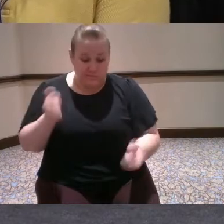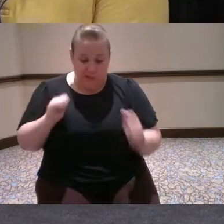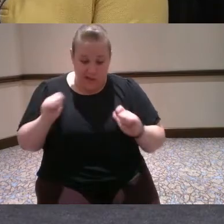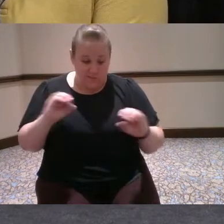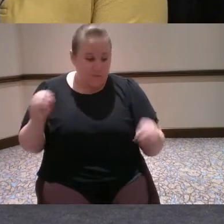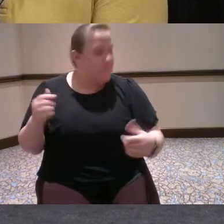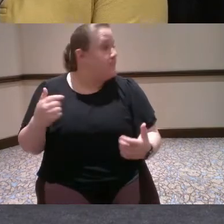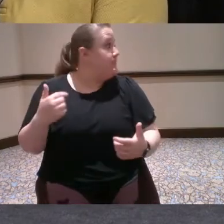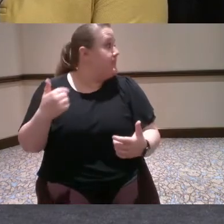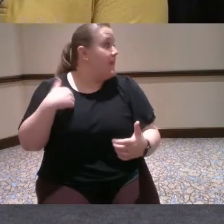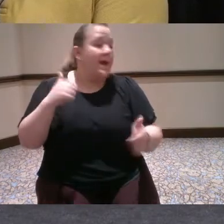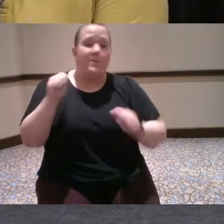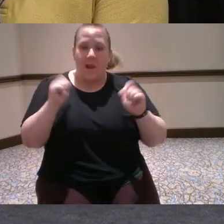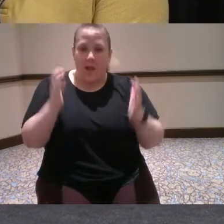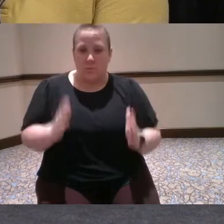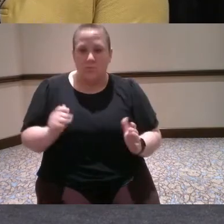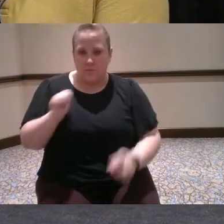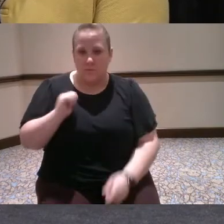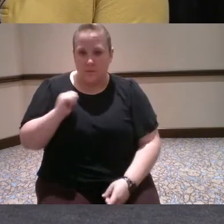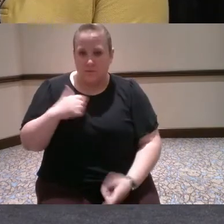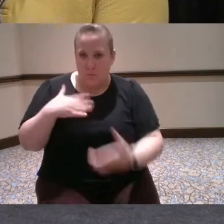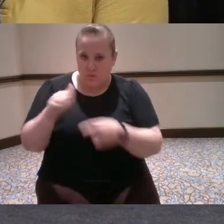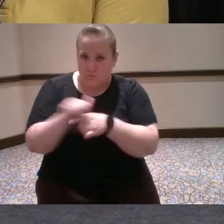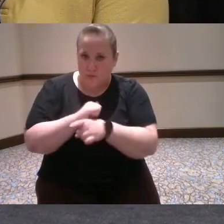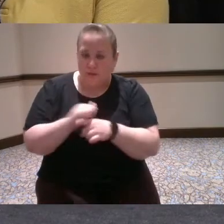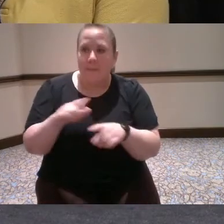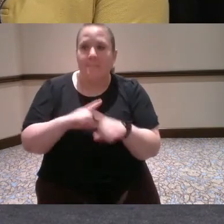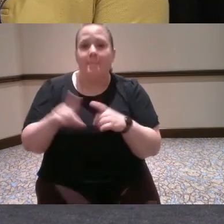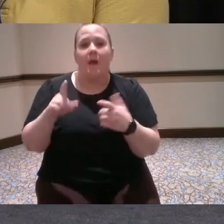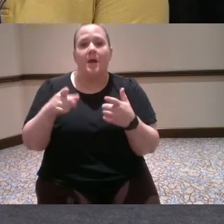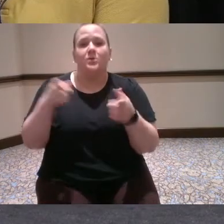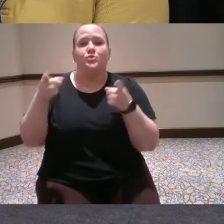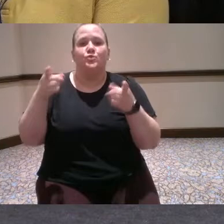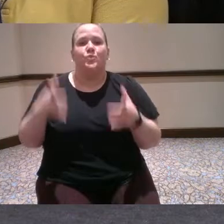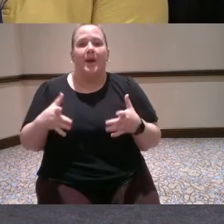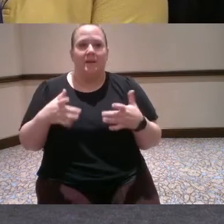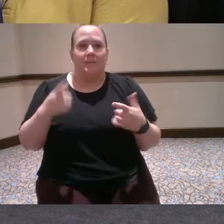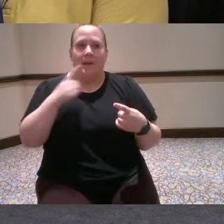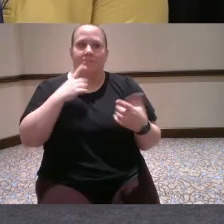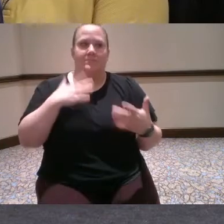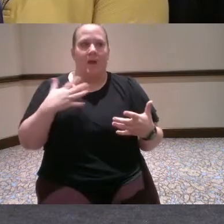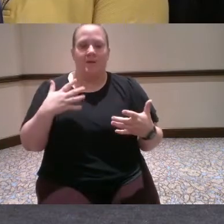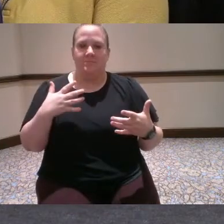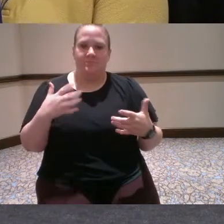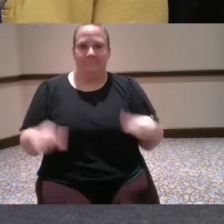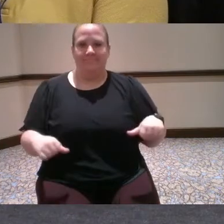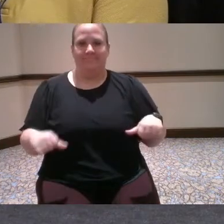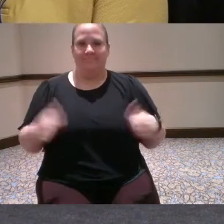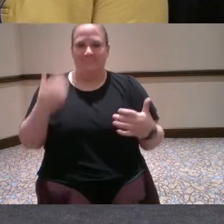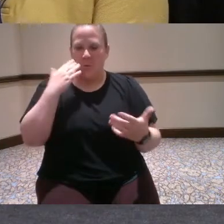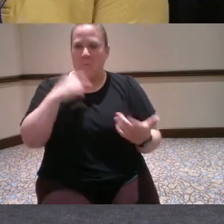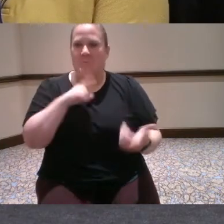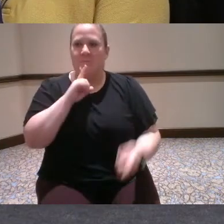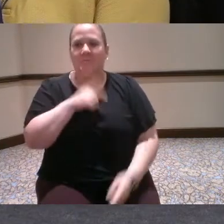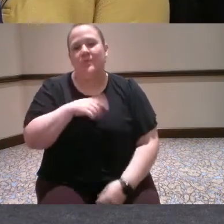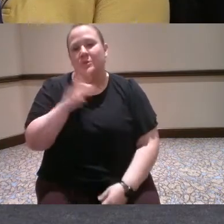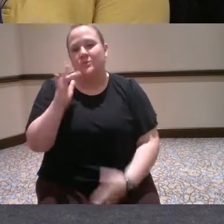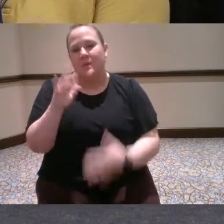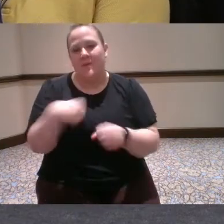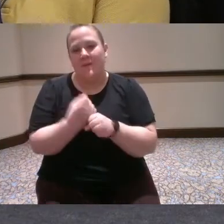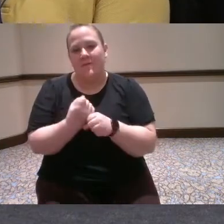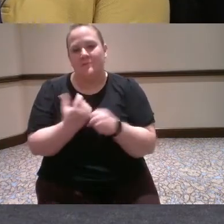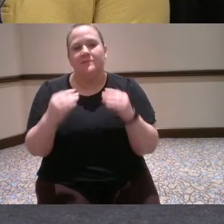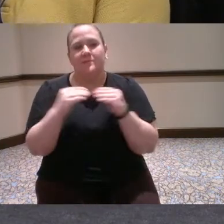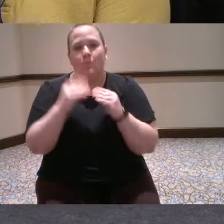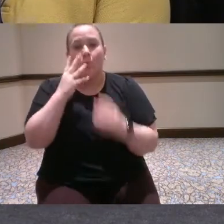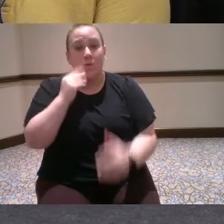by training, but, you know, a director by chutzpah of some 25 years. So much more